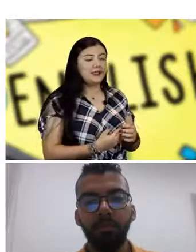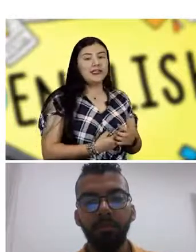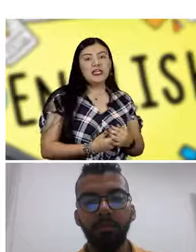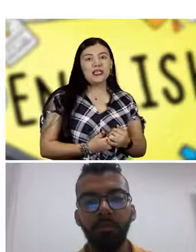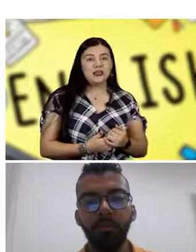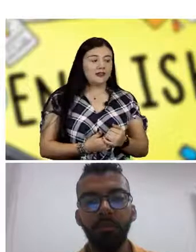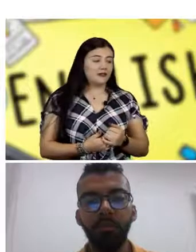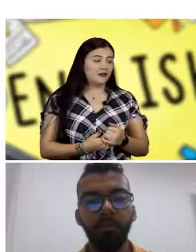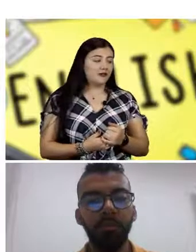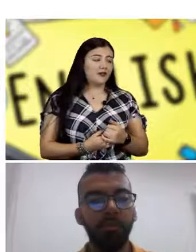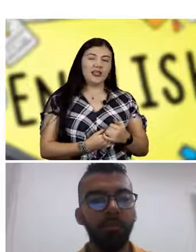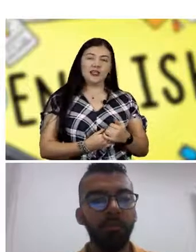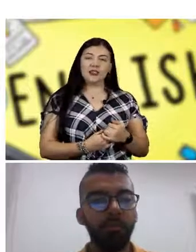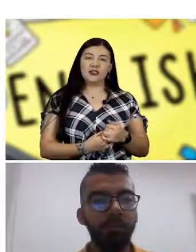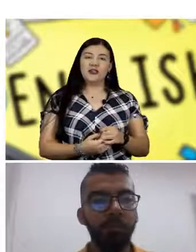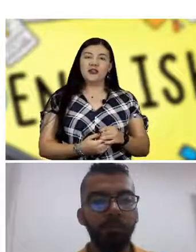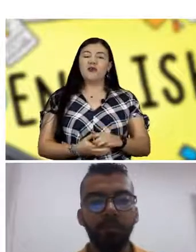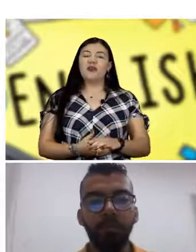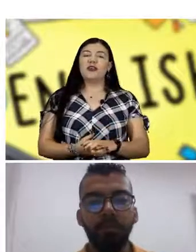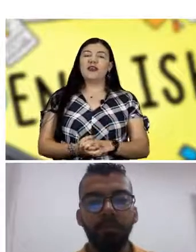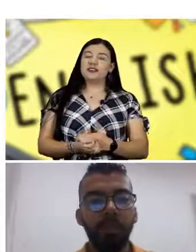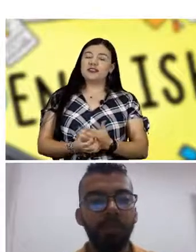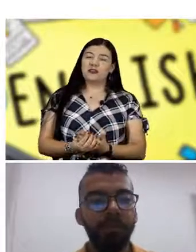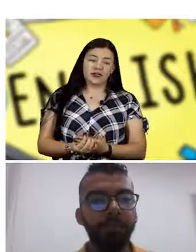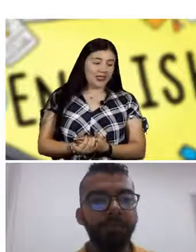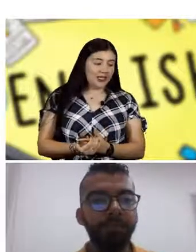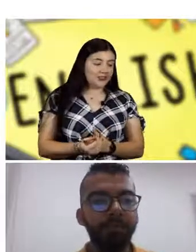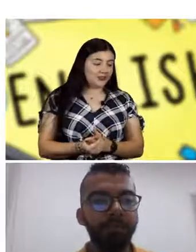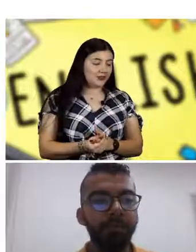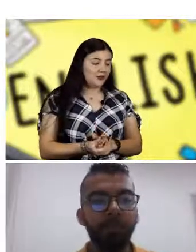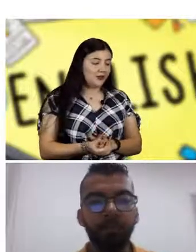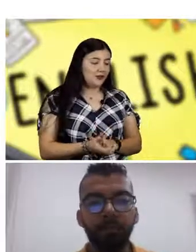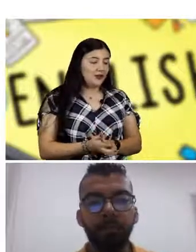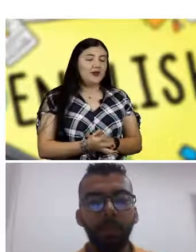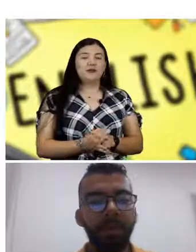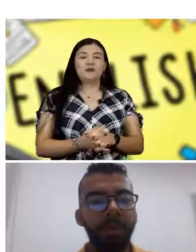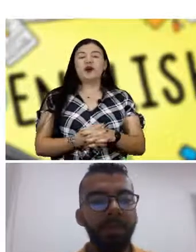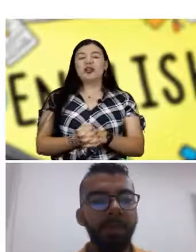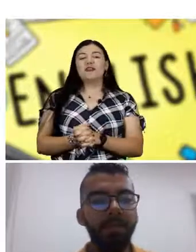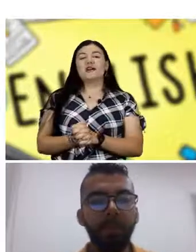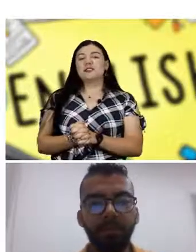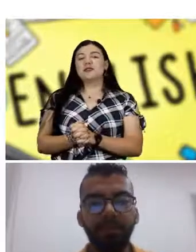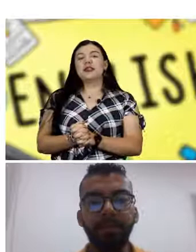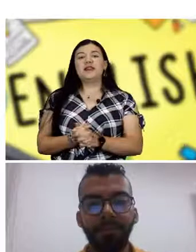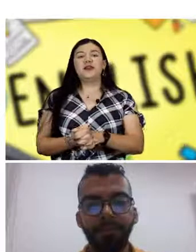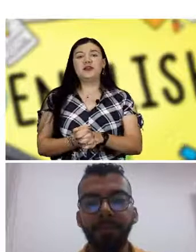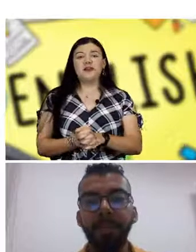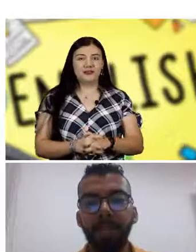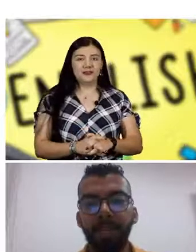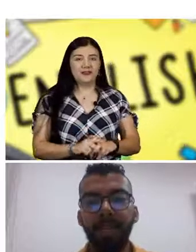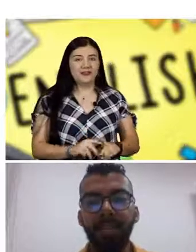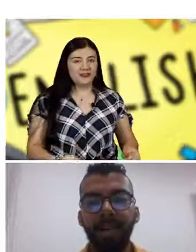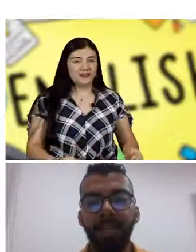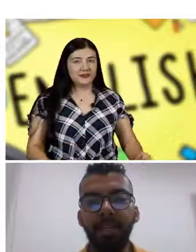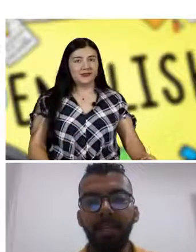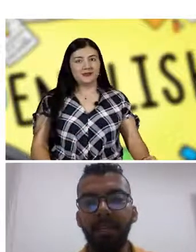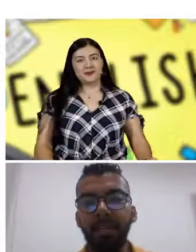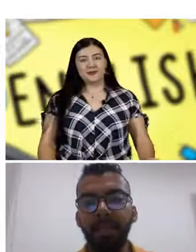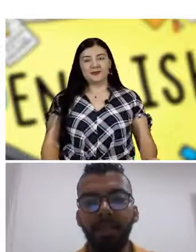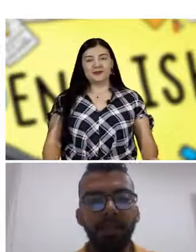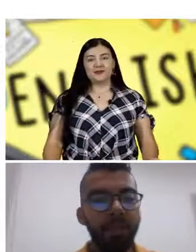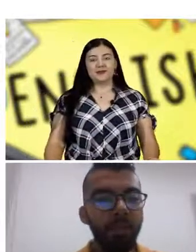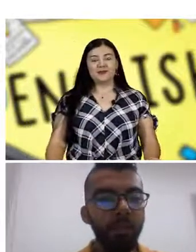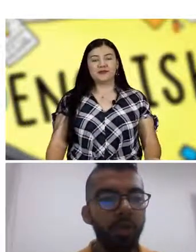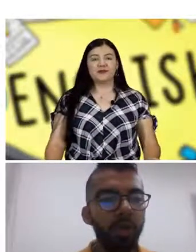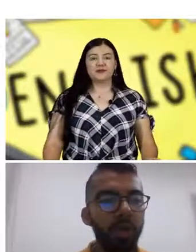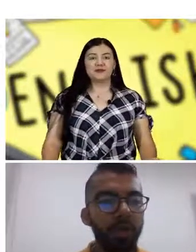belly, knee, or belly. What do you think is the correct answer? Brian, do you have something there?